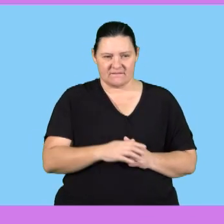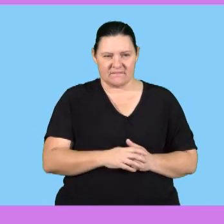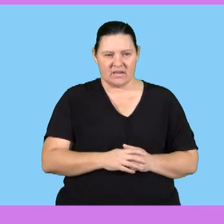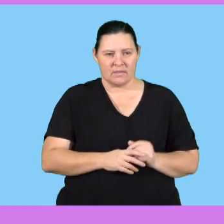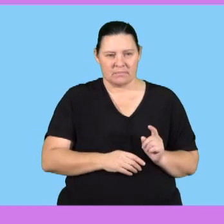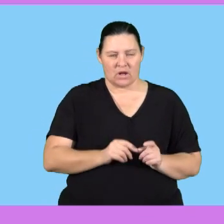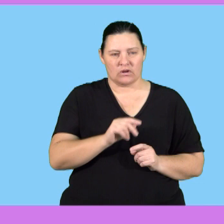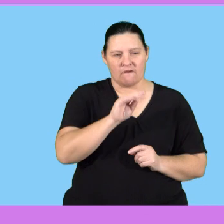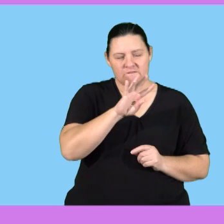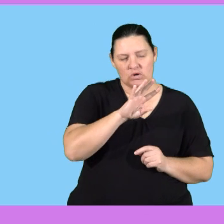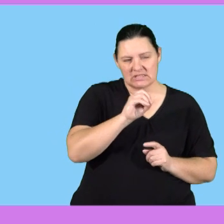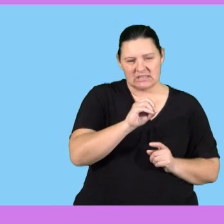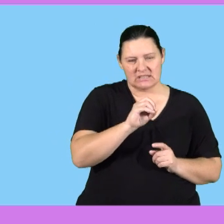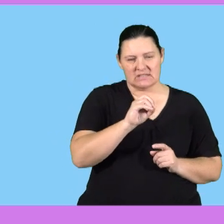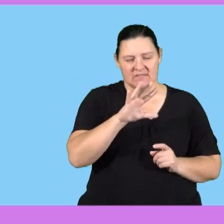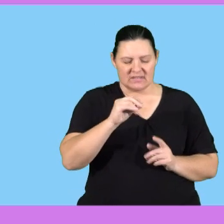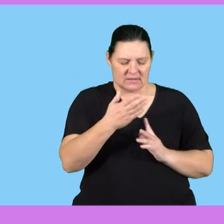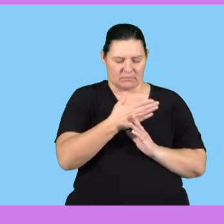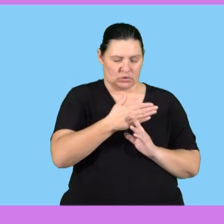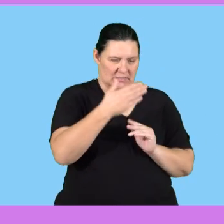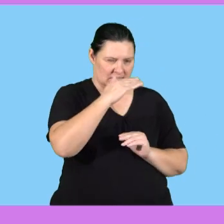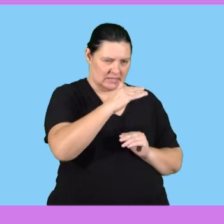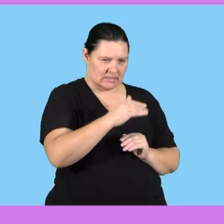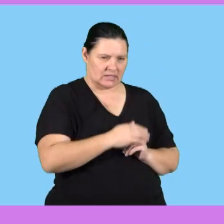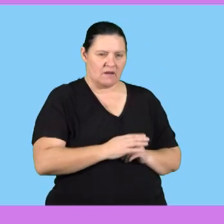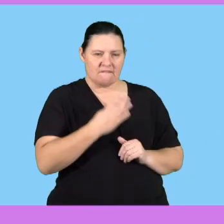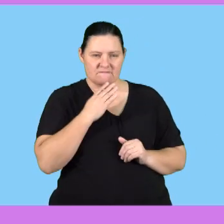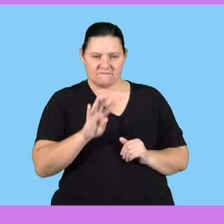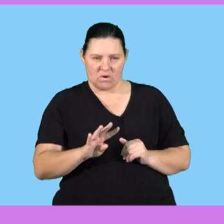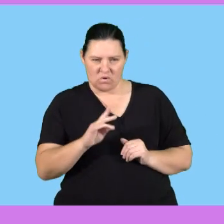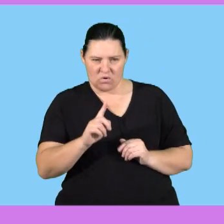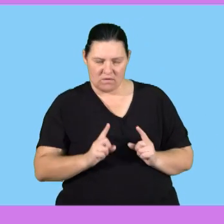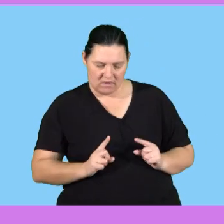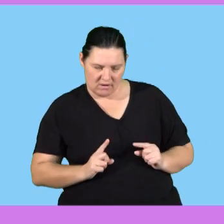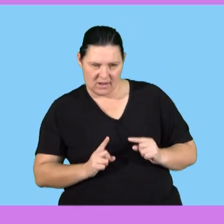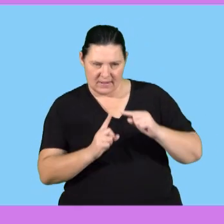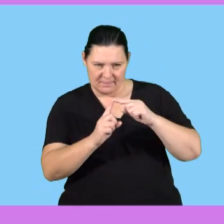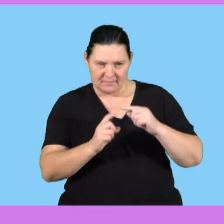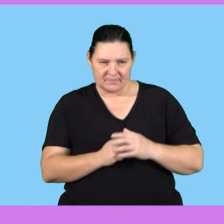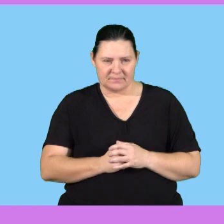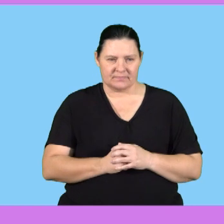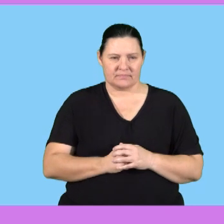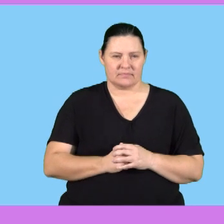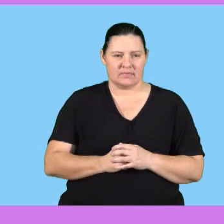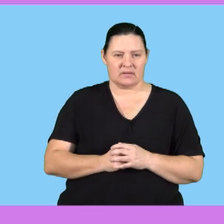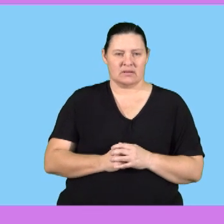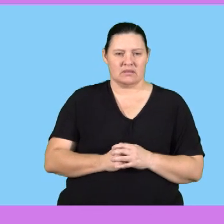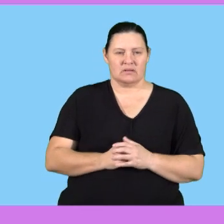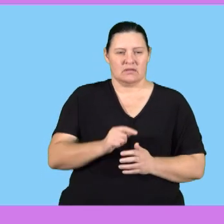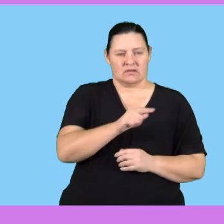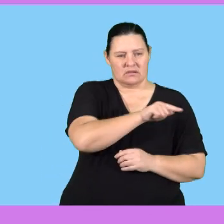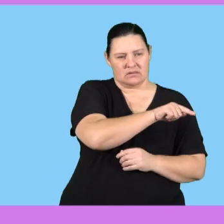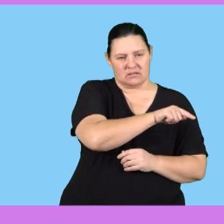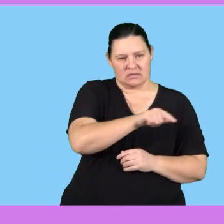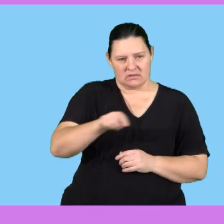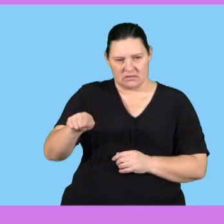here, between 40 and 50, right? So here's our 4 years. I'll move all the way up with this line, we agree.